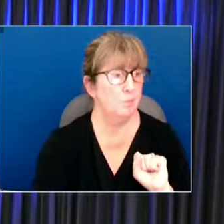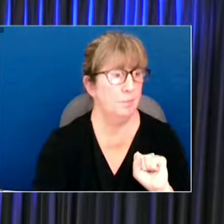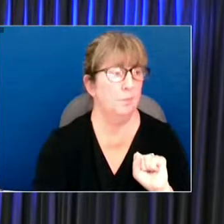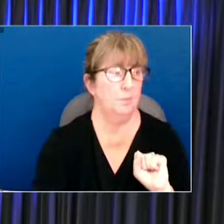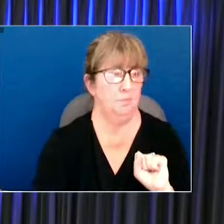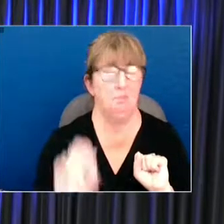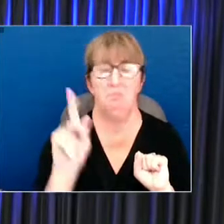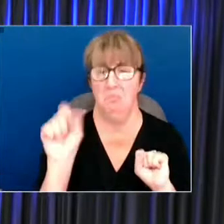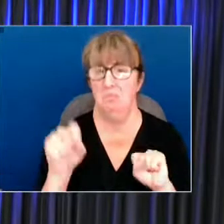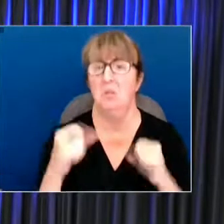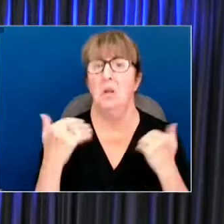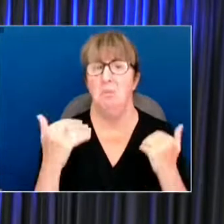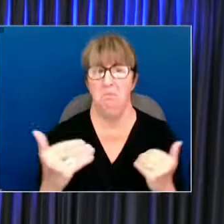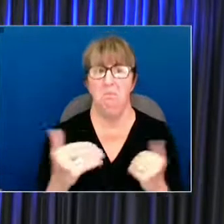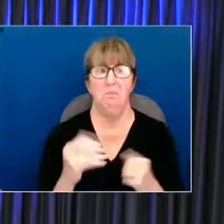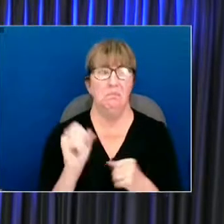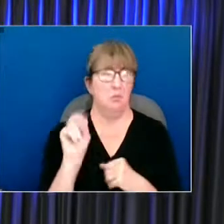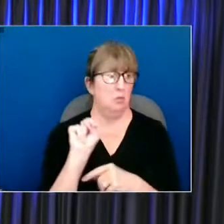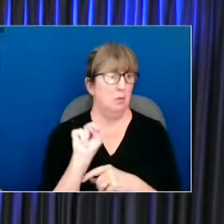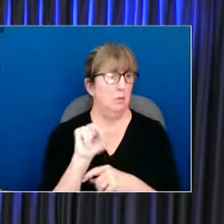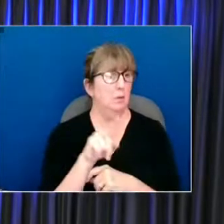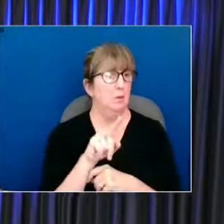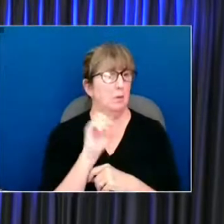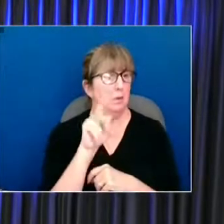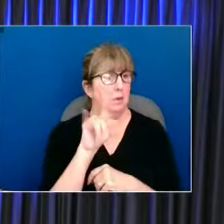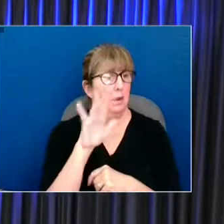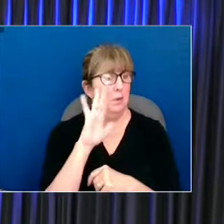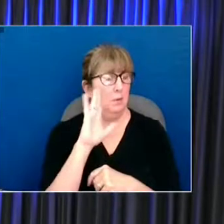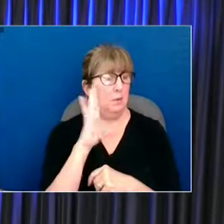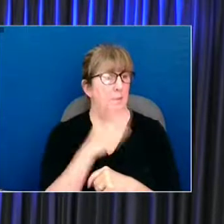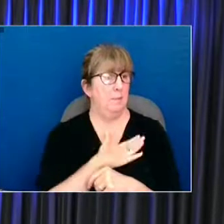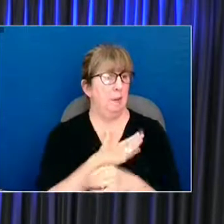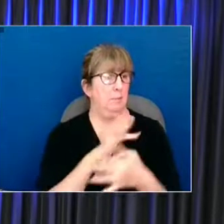No, that was Steve, my failure. Oh, I'm sorry.